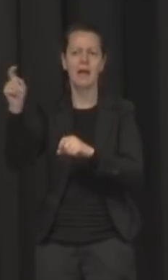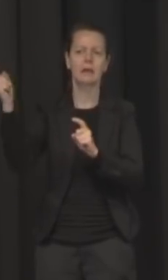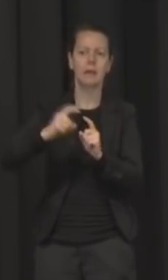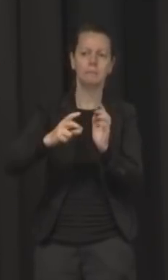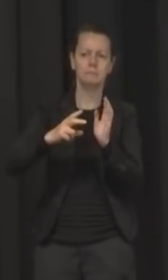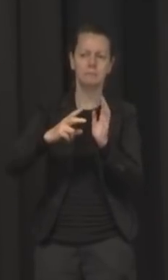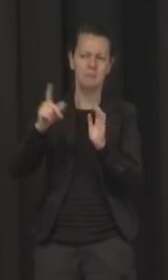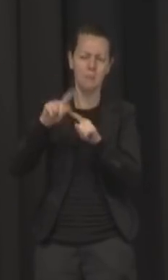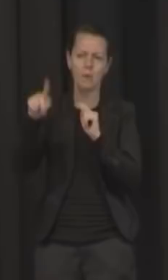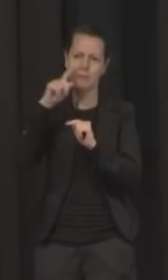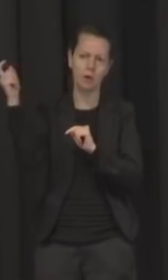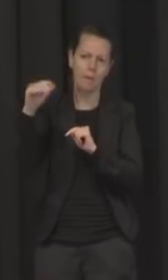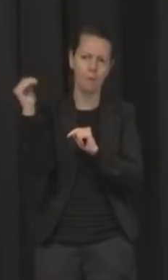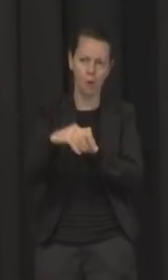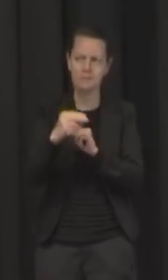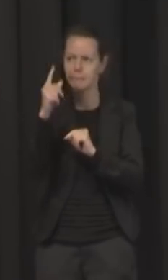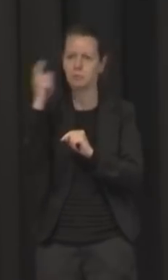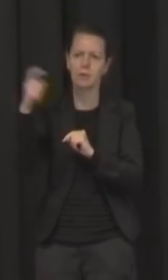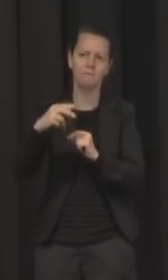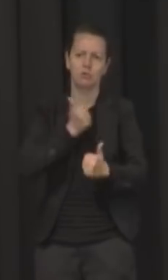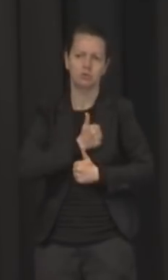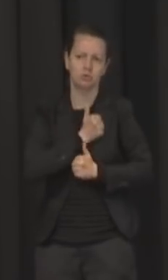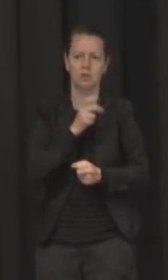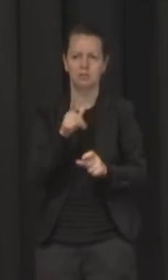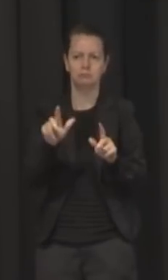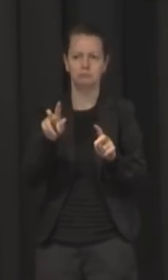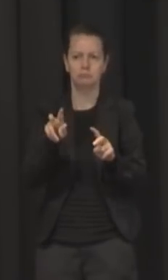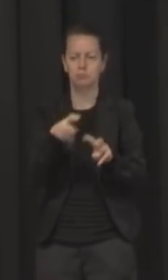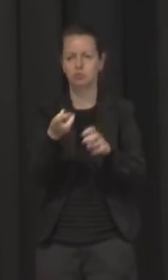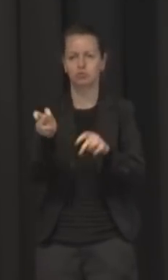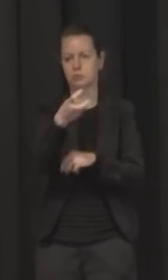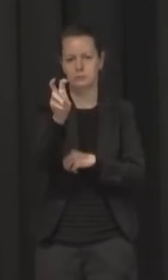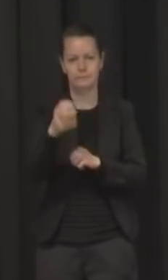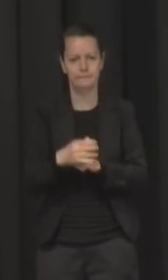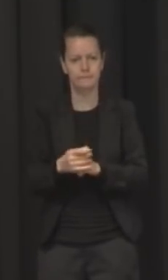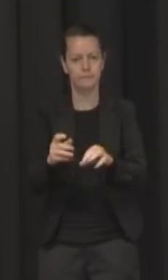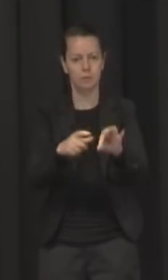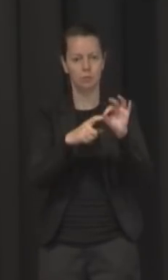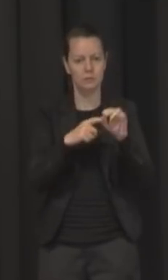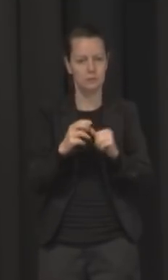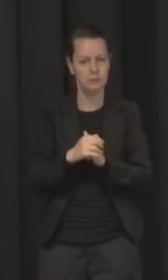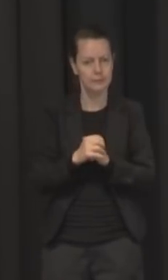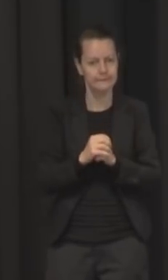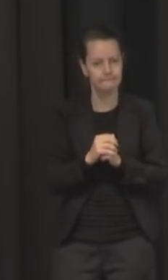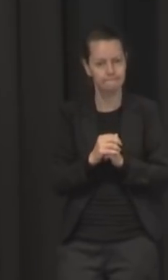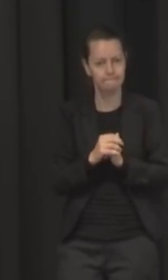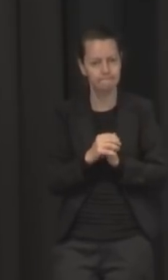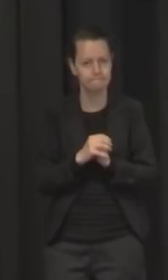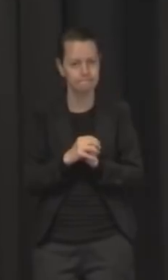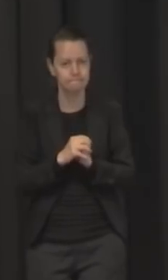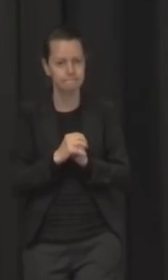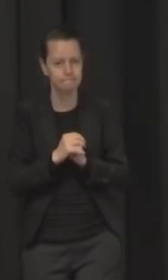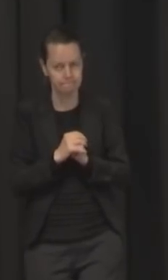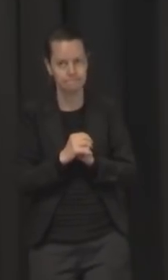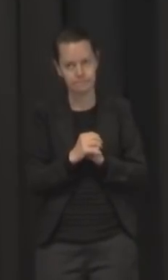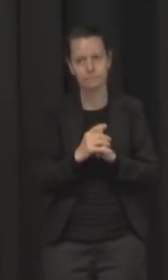main. There's been reports that there's thousands of people wanting non-urgent elective surgeries that have been delayed because